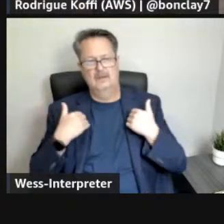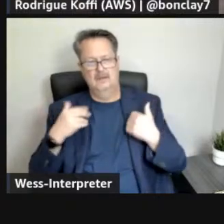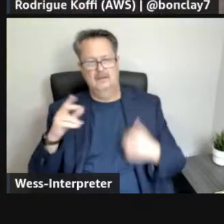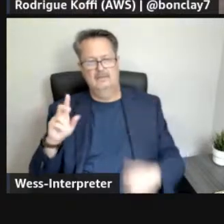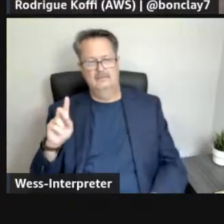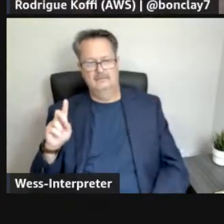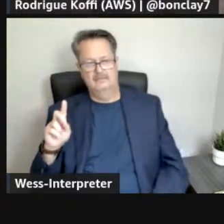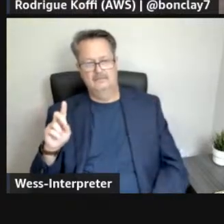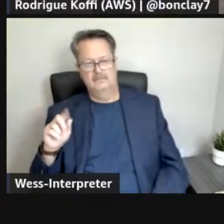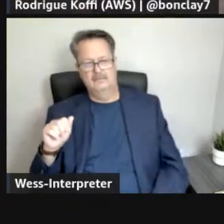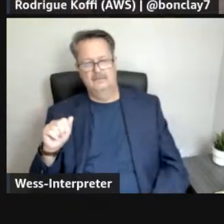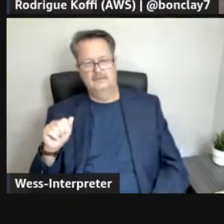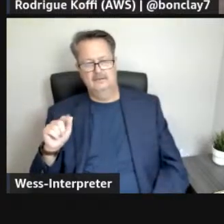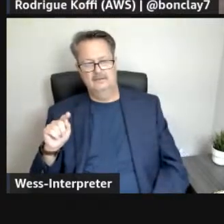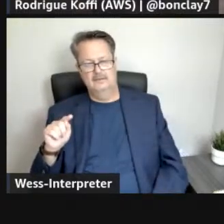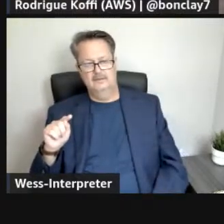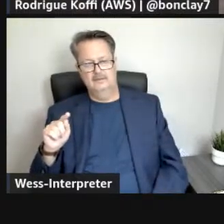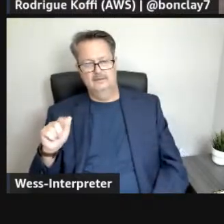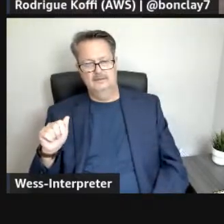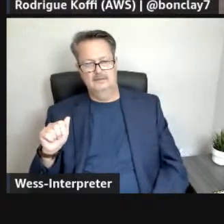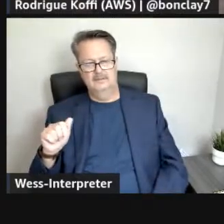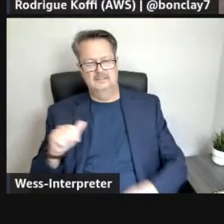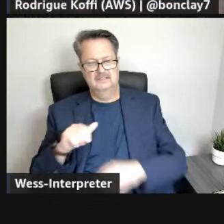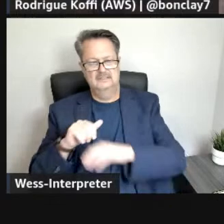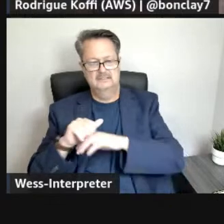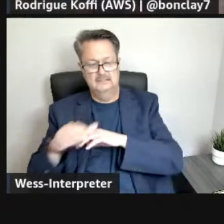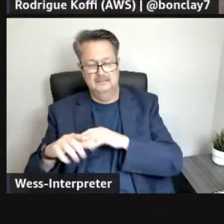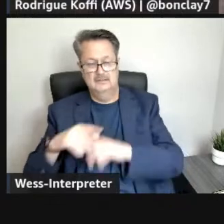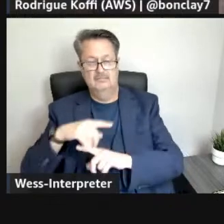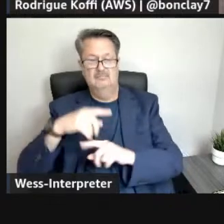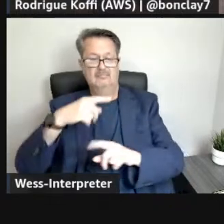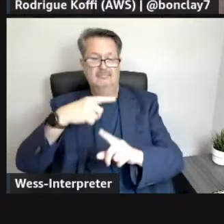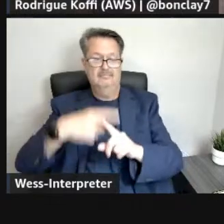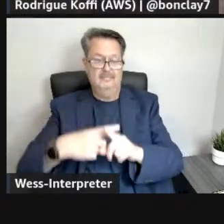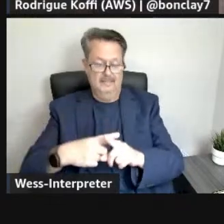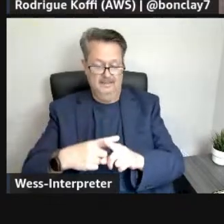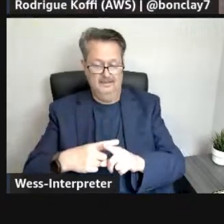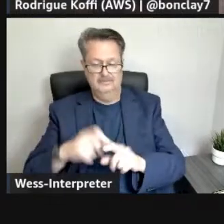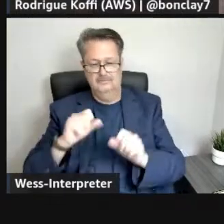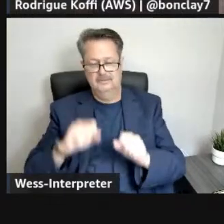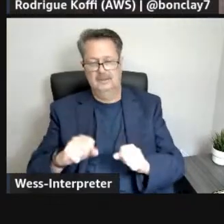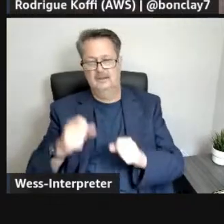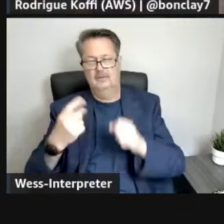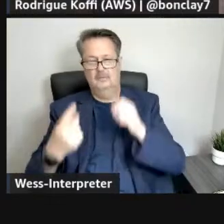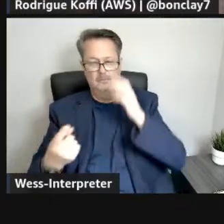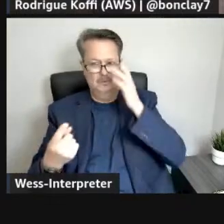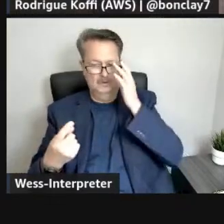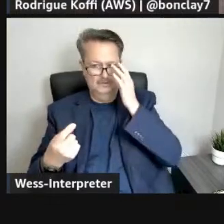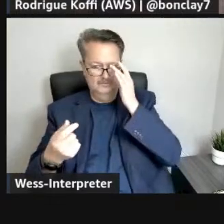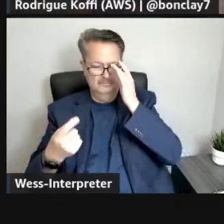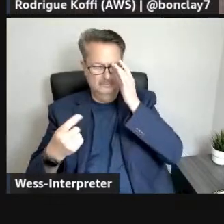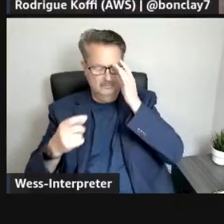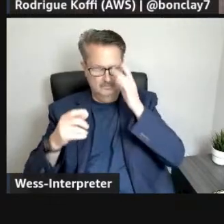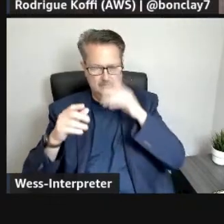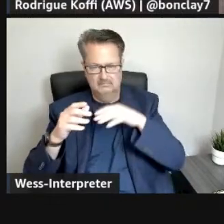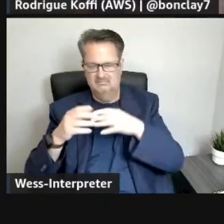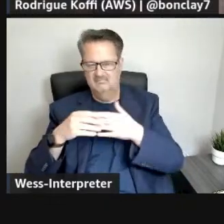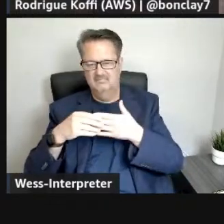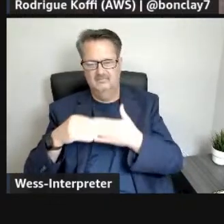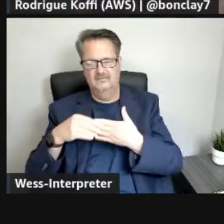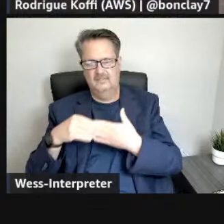sent. And another big advantage is that you can operate the ADOT collector, the central one, on virtually any flexible environment. You're